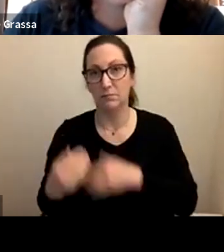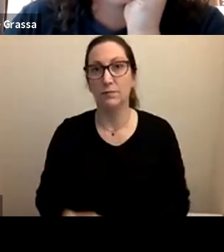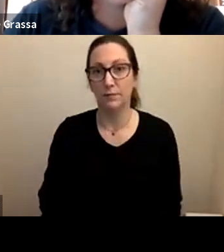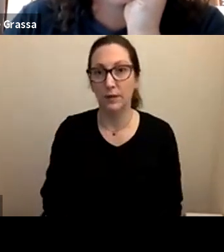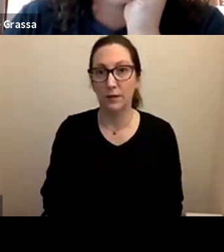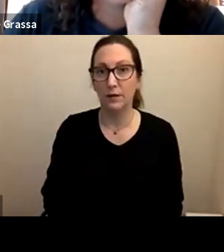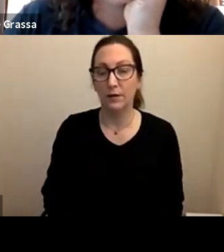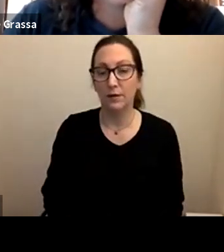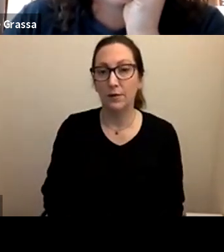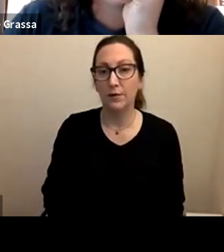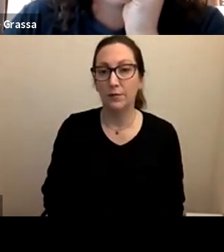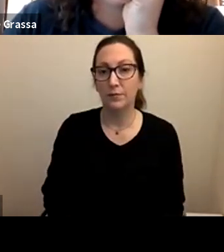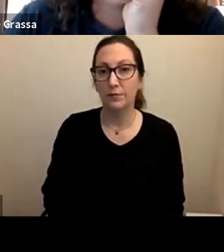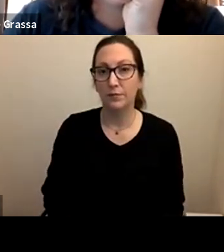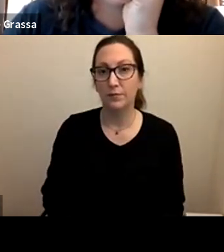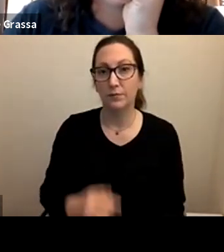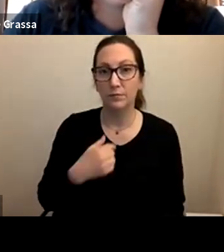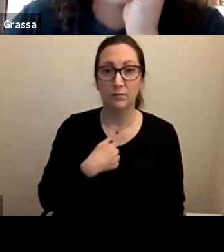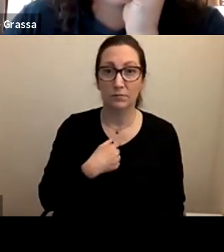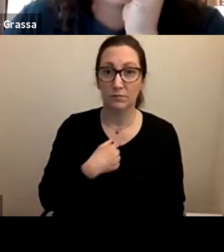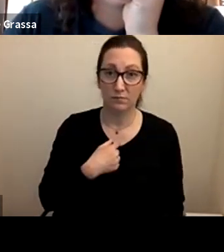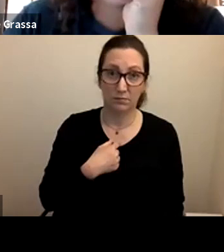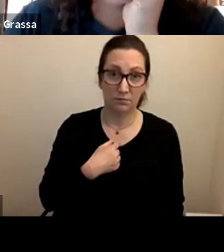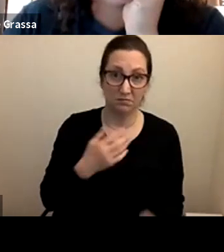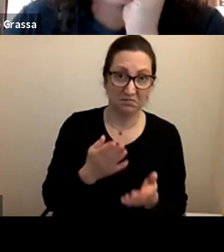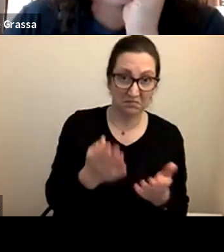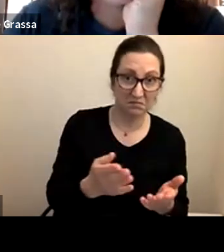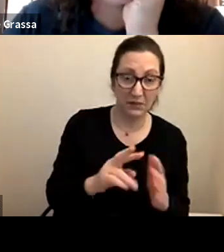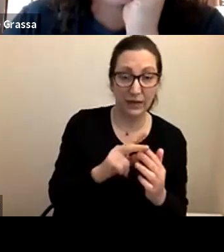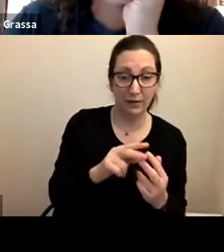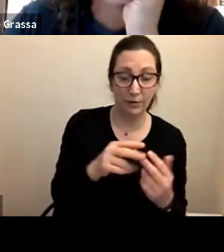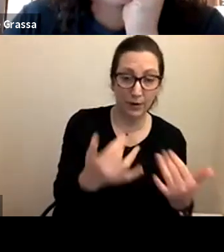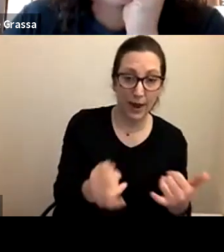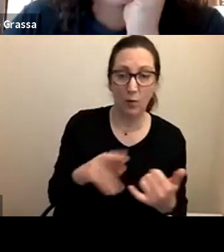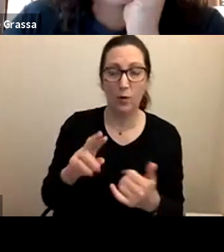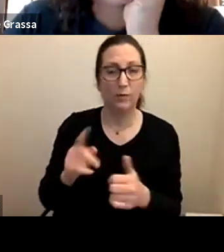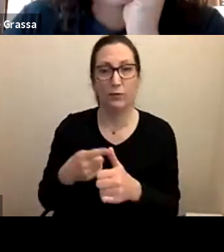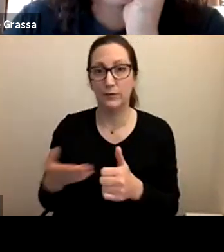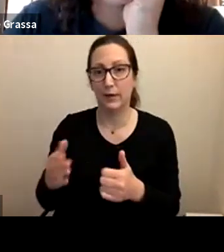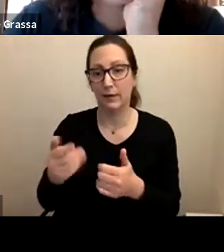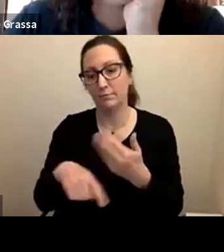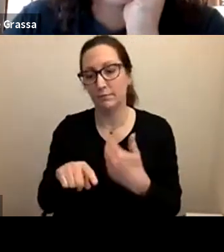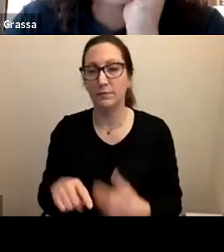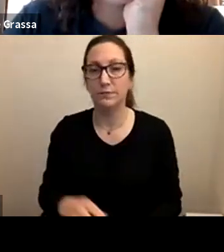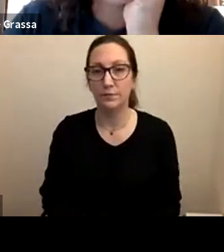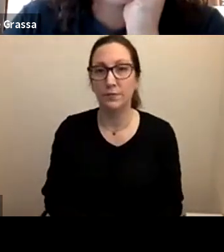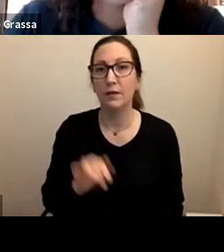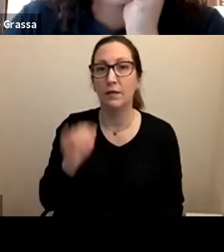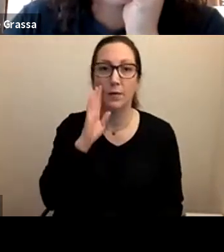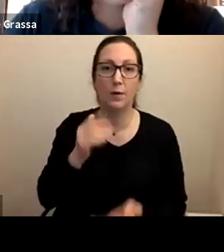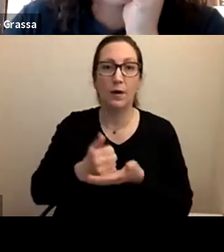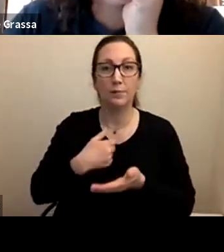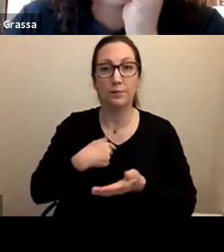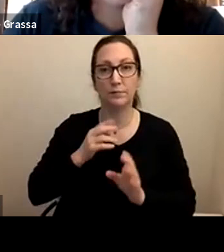so yeah, I just wanted to make a plug for either doing that now or early in the next meeting. That would help me to participate most